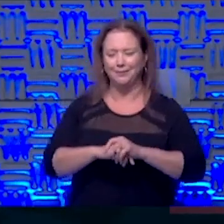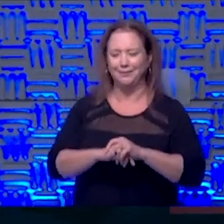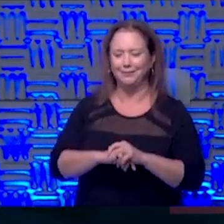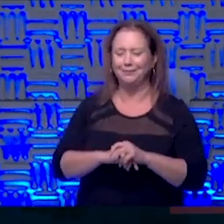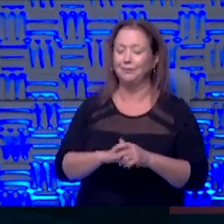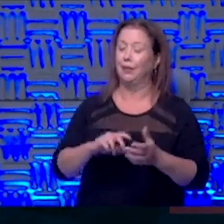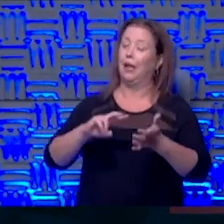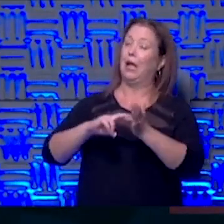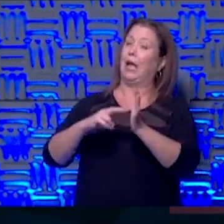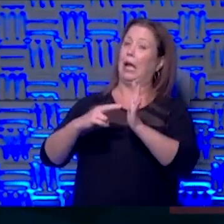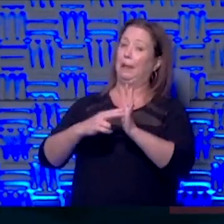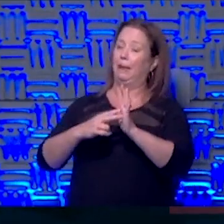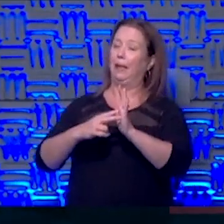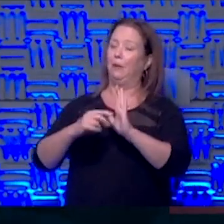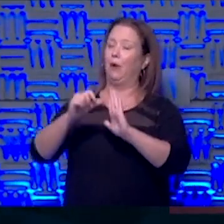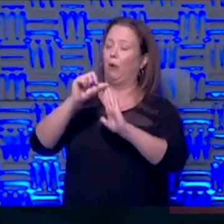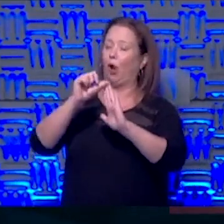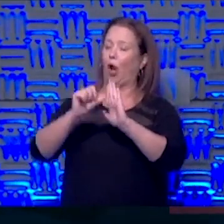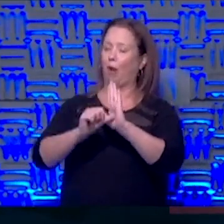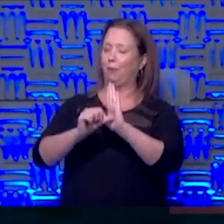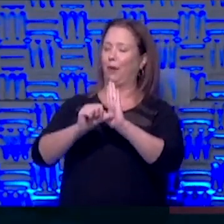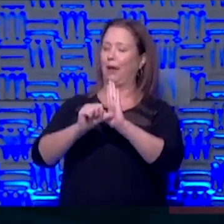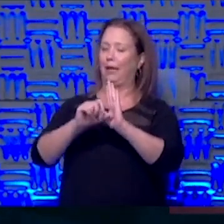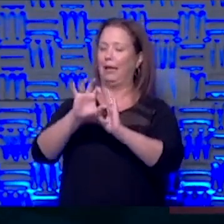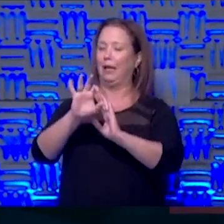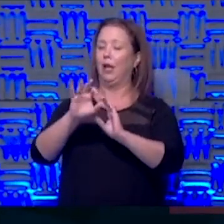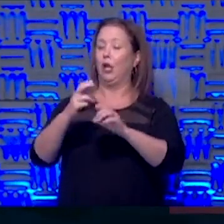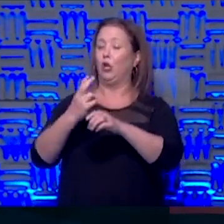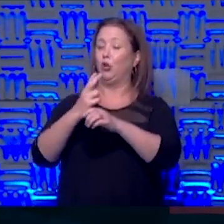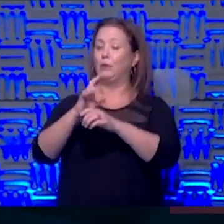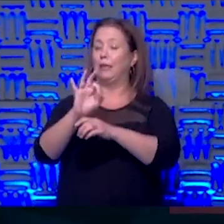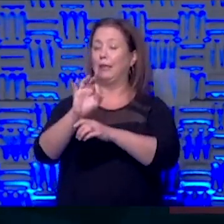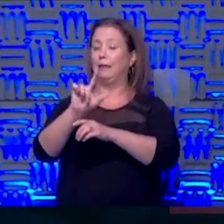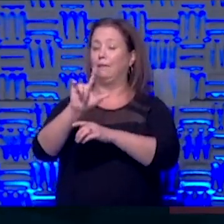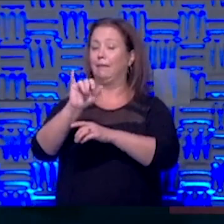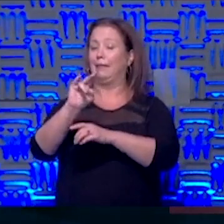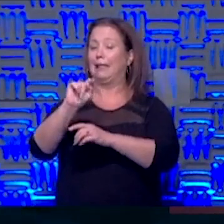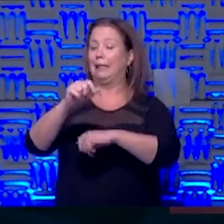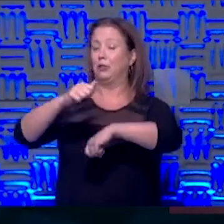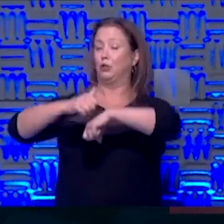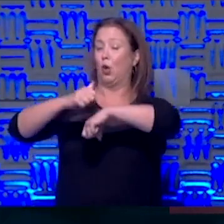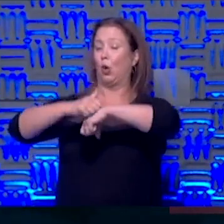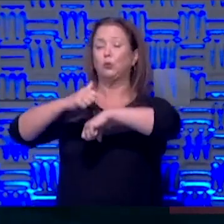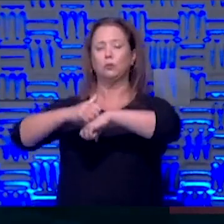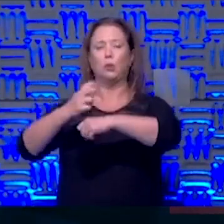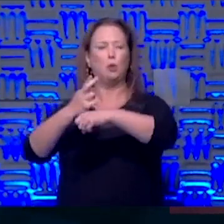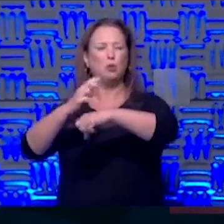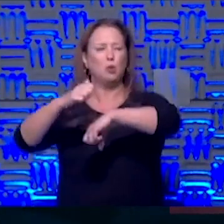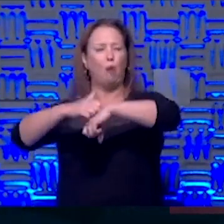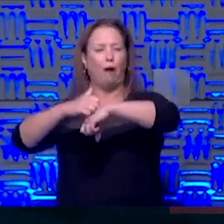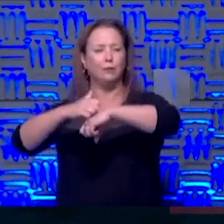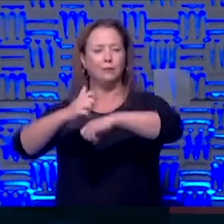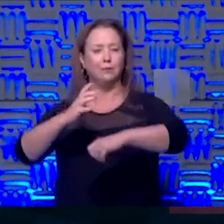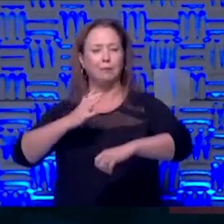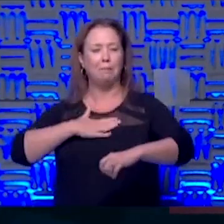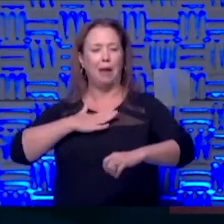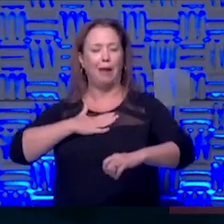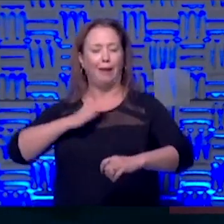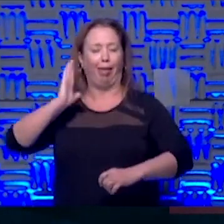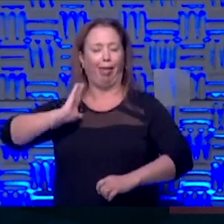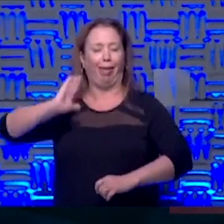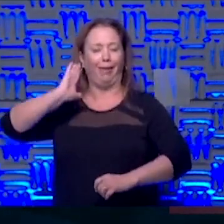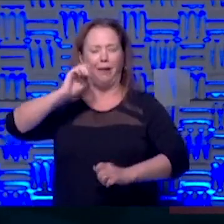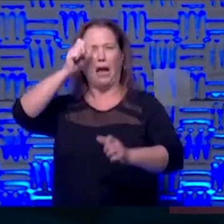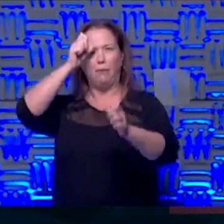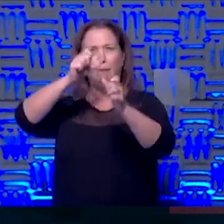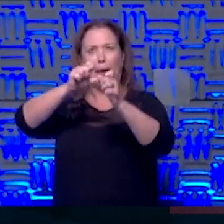I mean, we were operating with flint stones and stuff like that. But yeah, I do